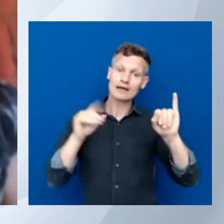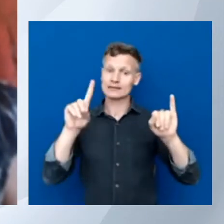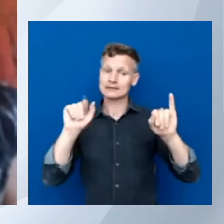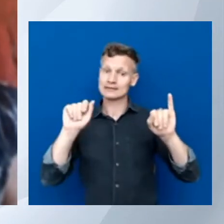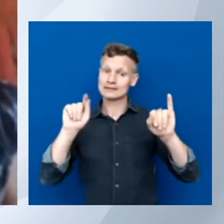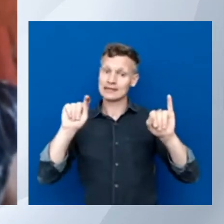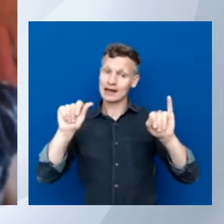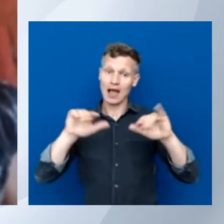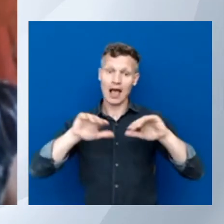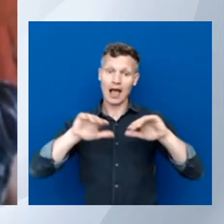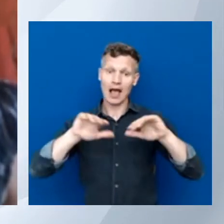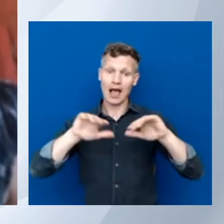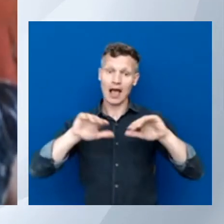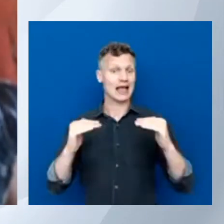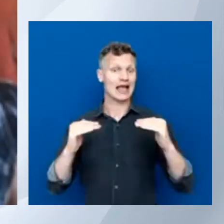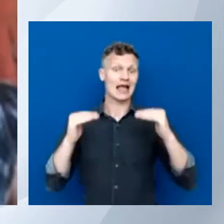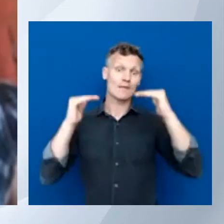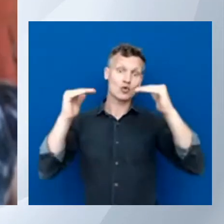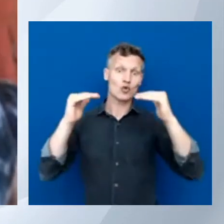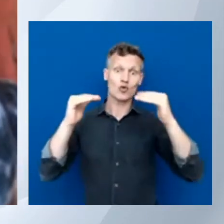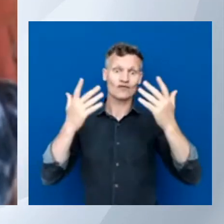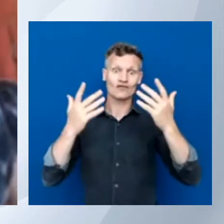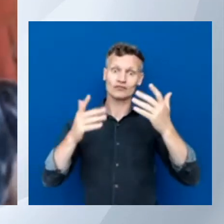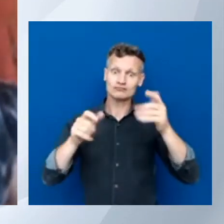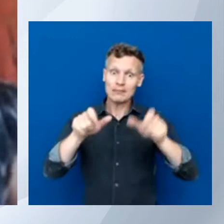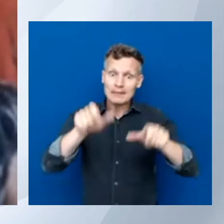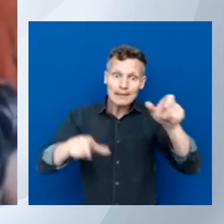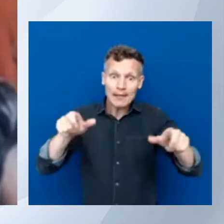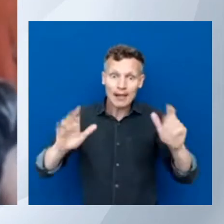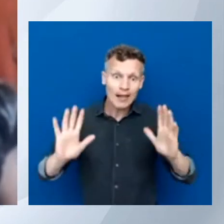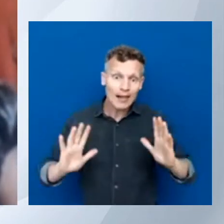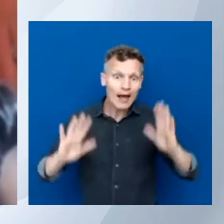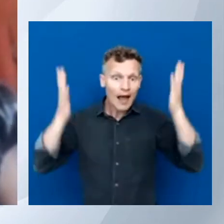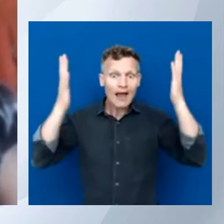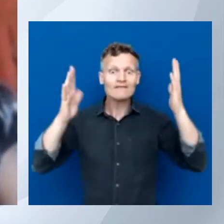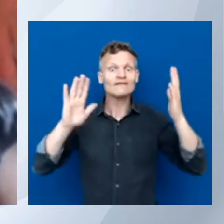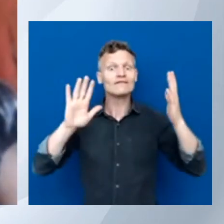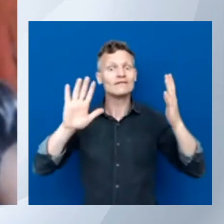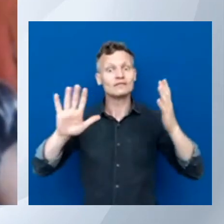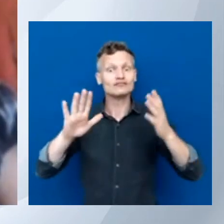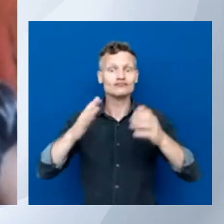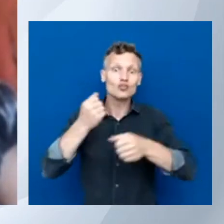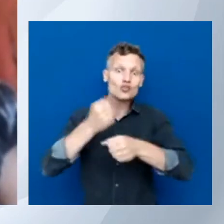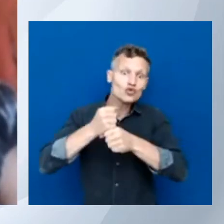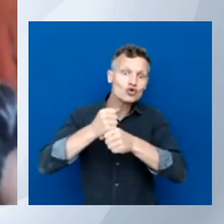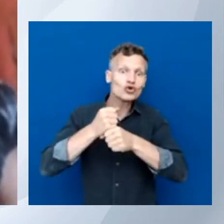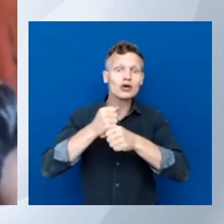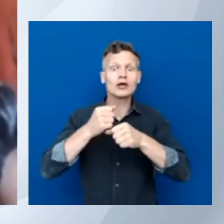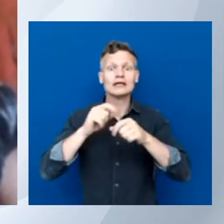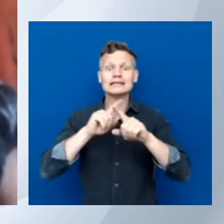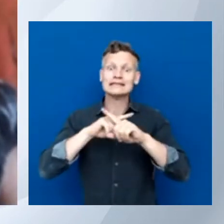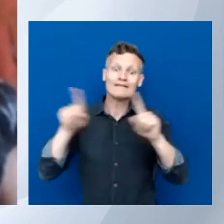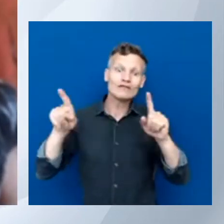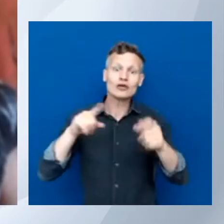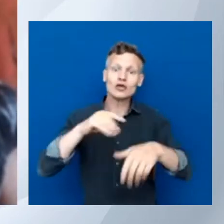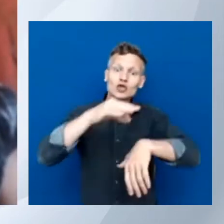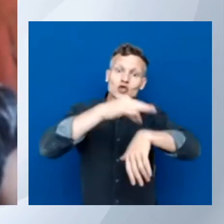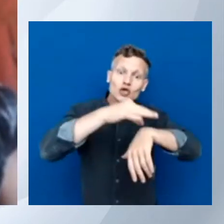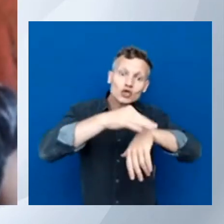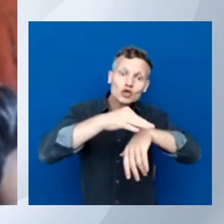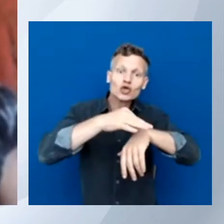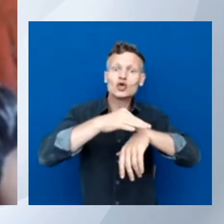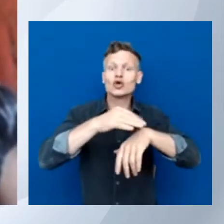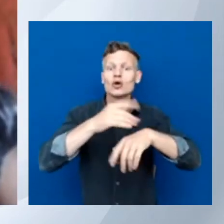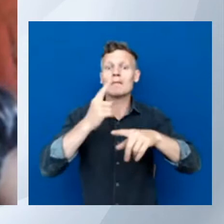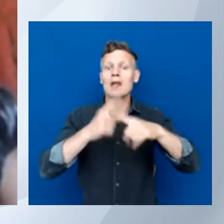saving for the work of nurses and doctors at different hospitals all around the world, actually. And